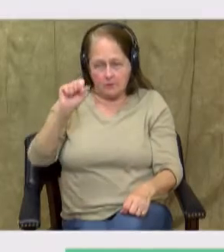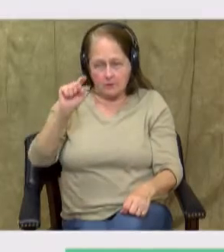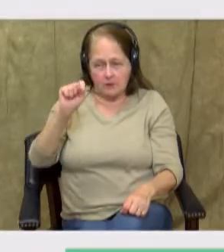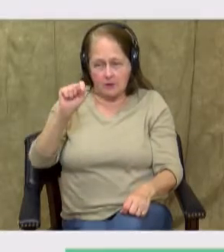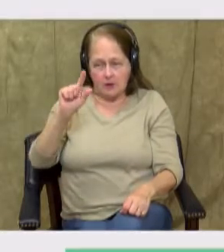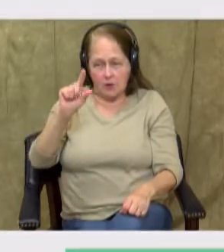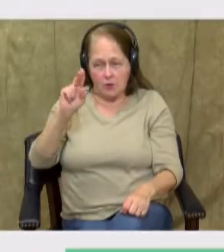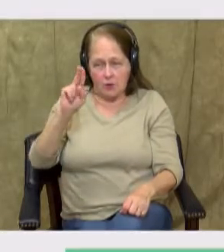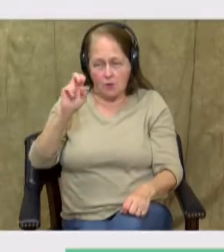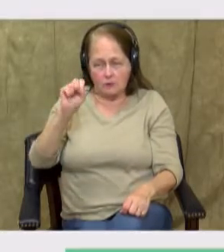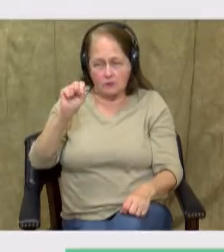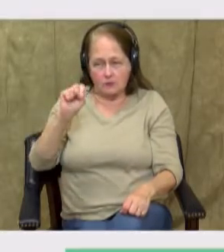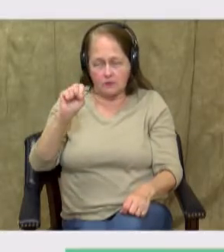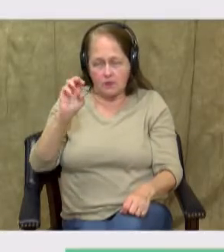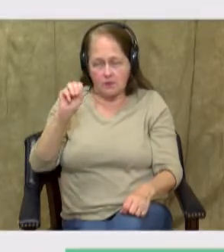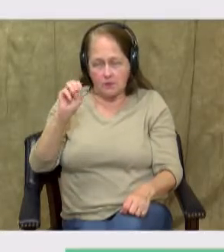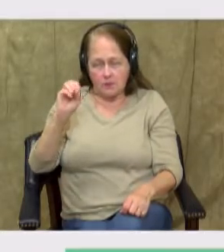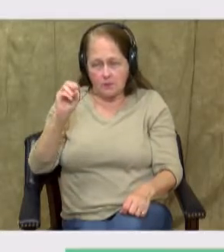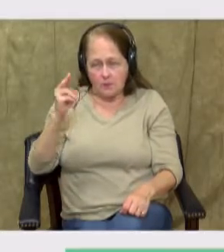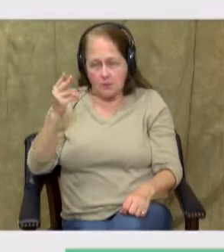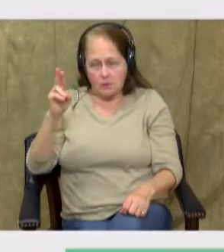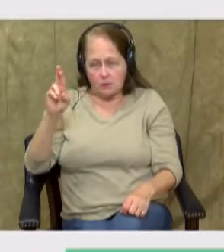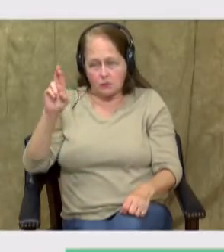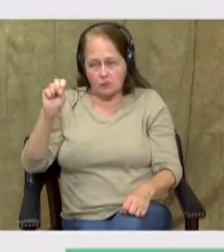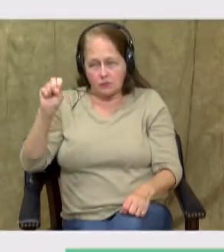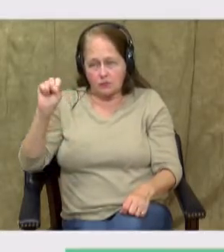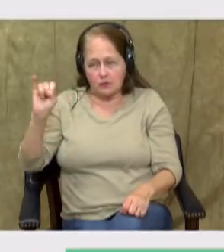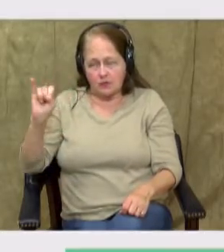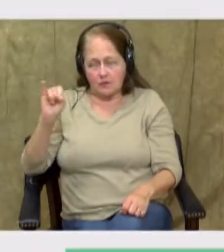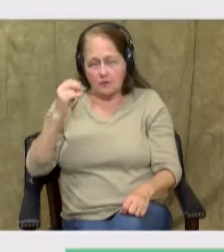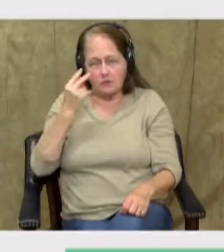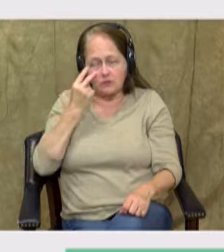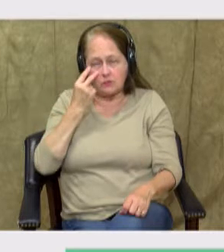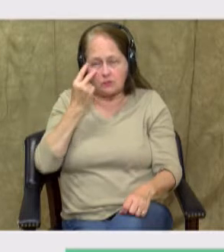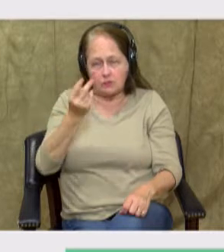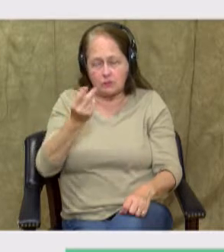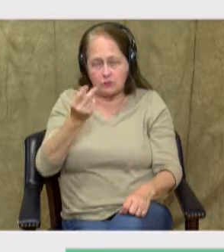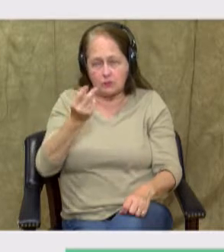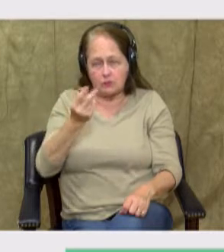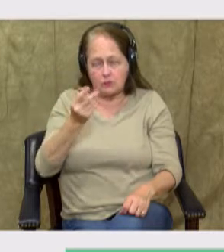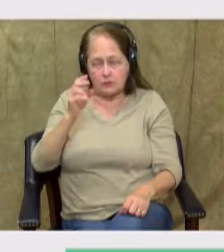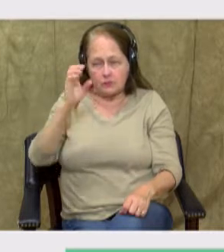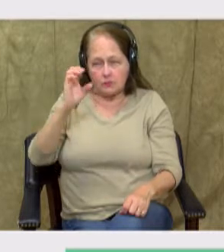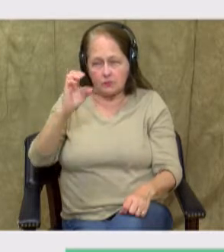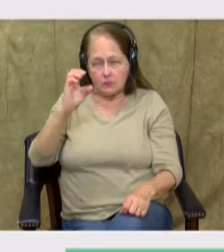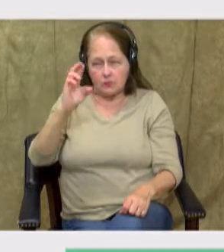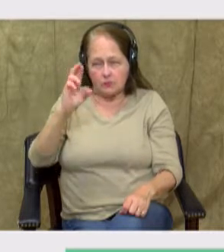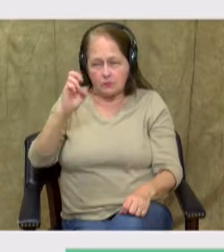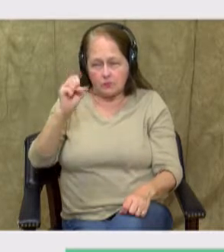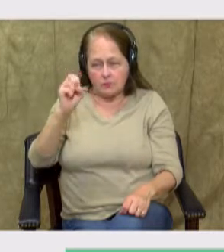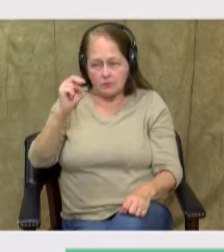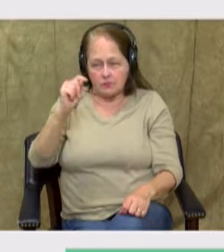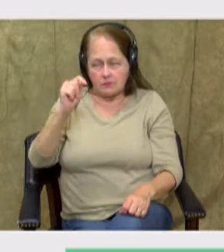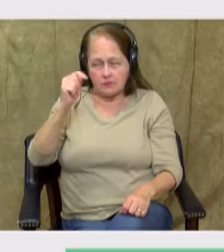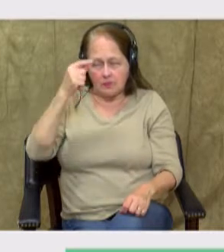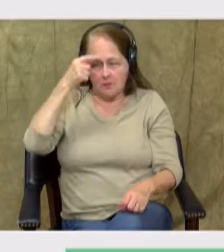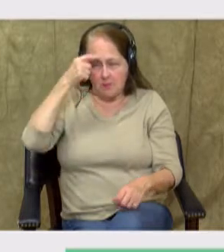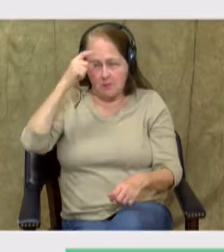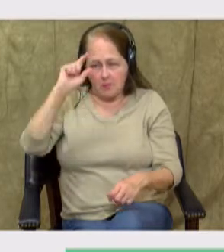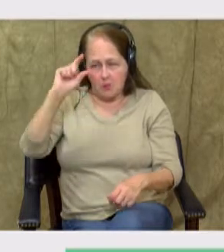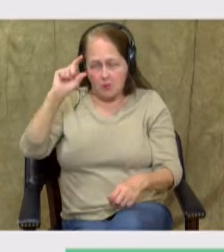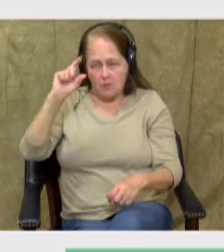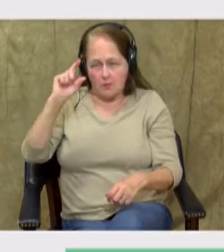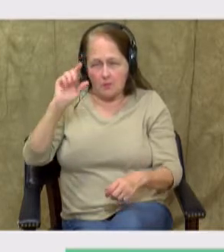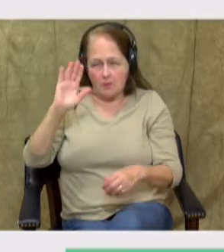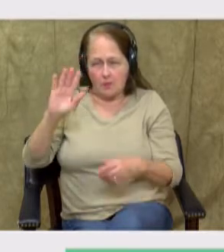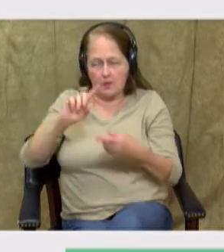Missouri. She looked up at the sky one evening and observed a crescent moon. What if her friend